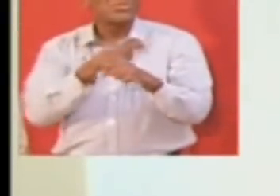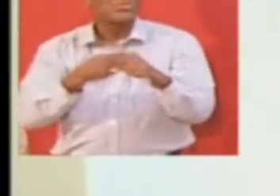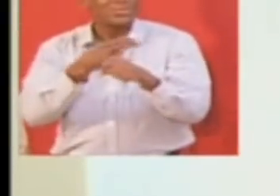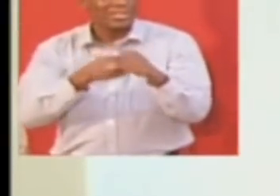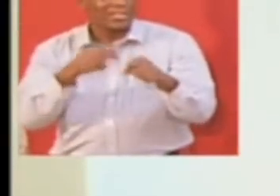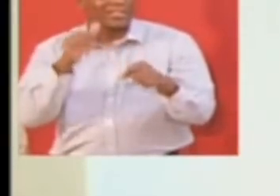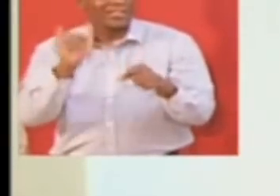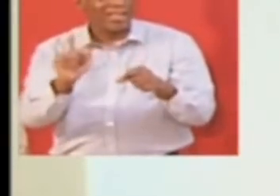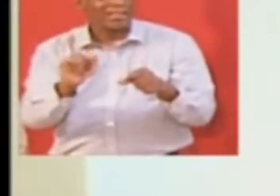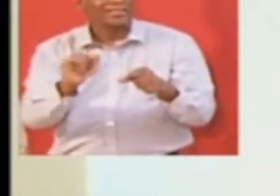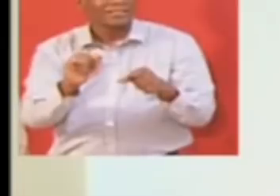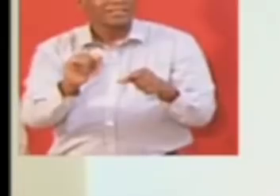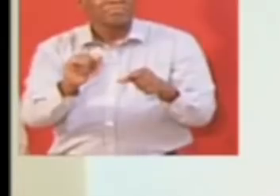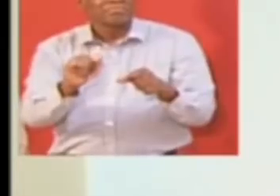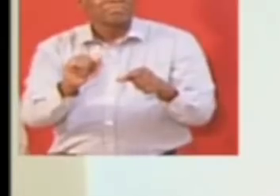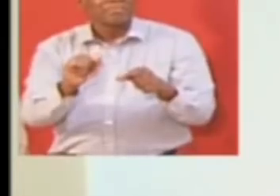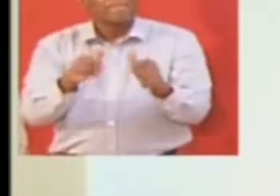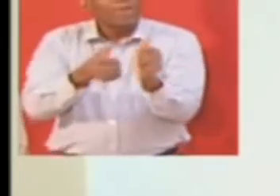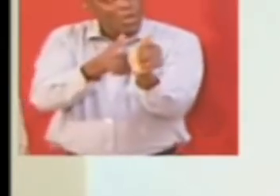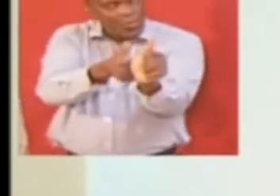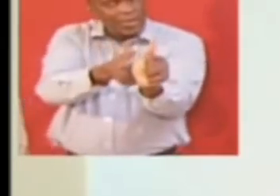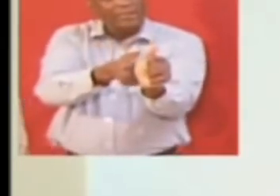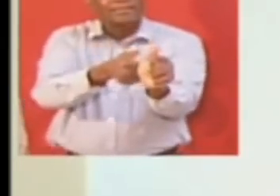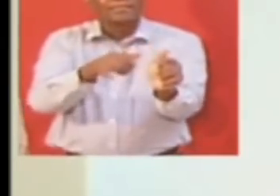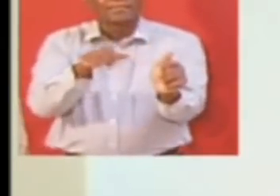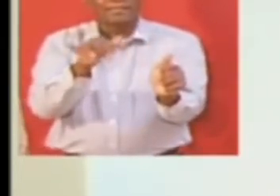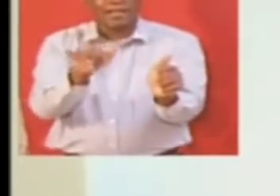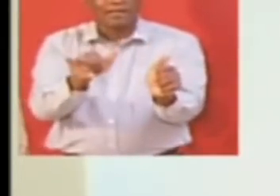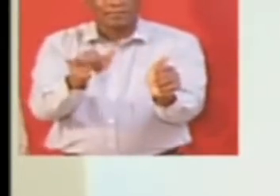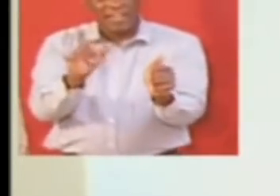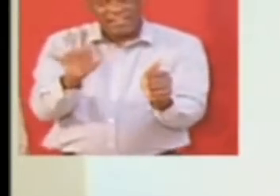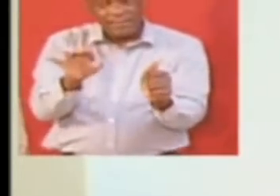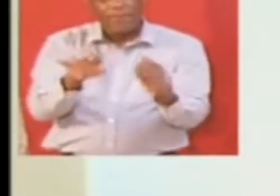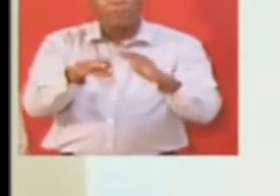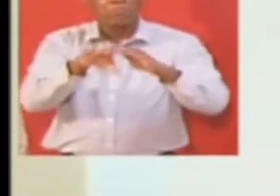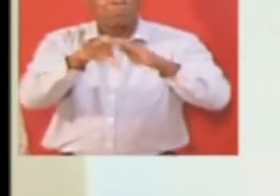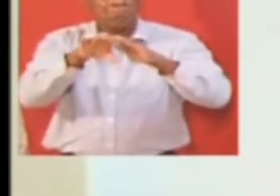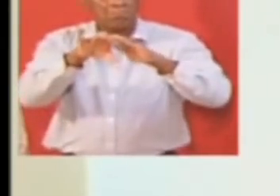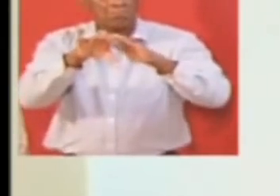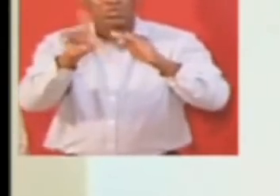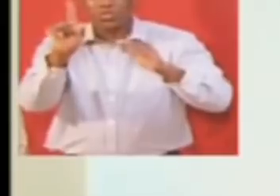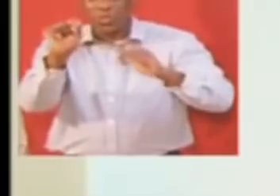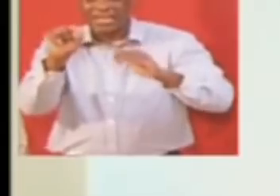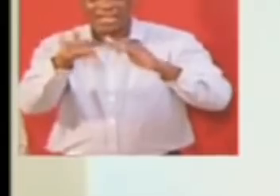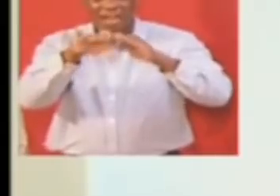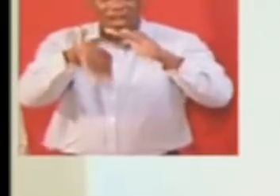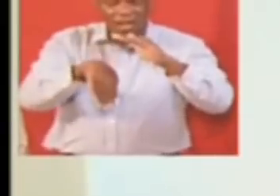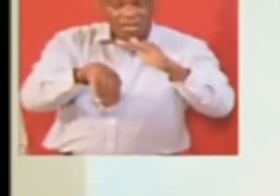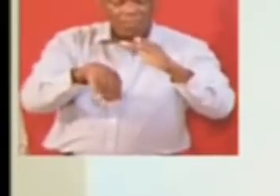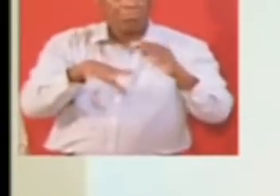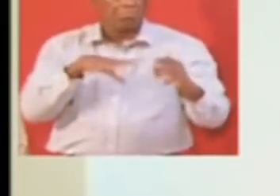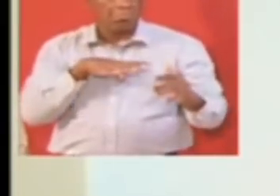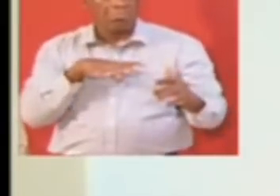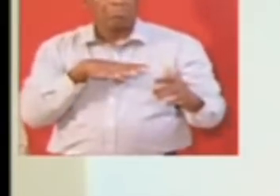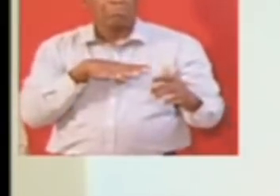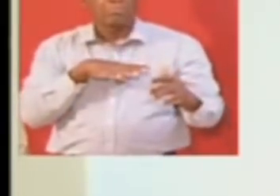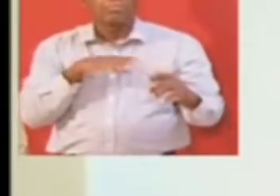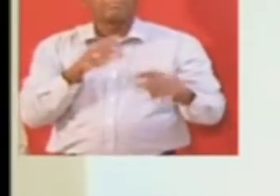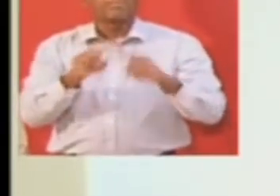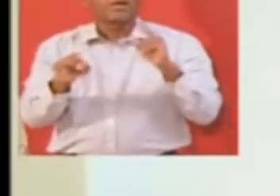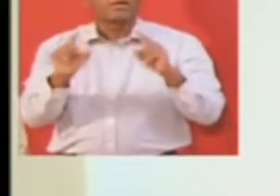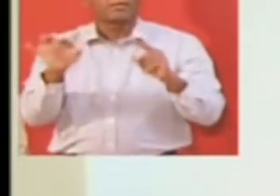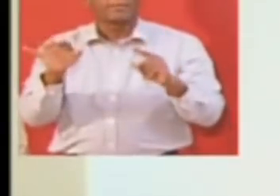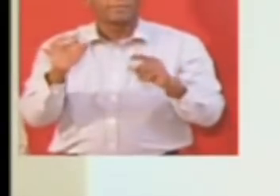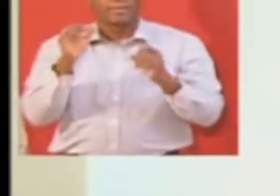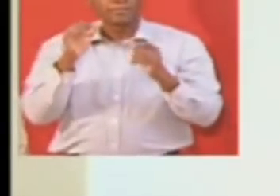are categories of countries now. There are countries that are deemed to be high risk, where the infection level is high, and like